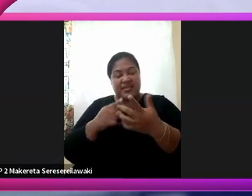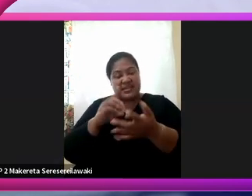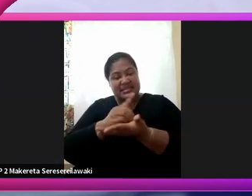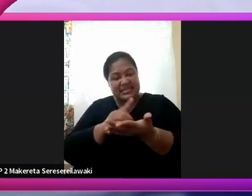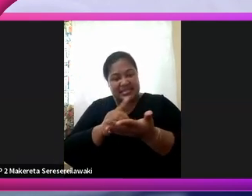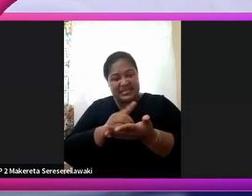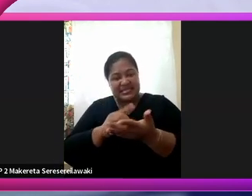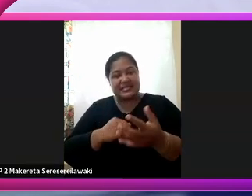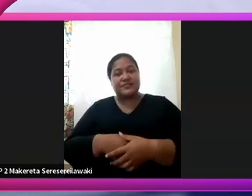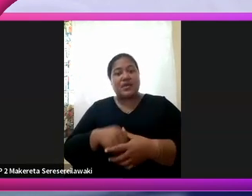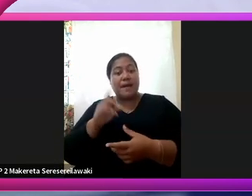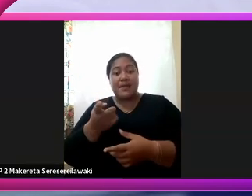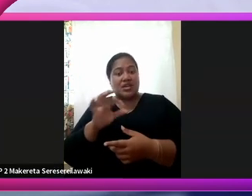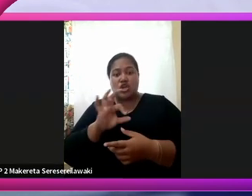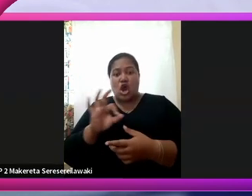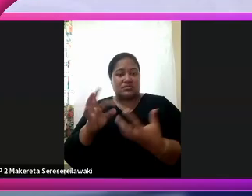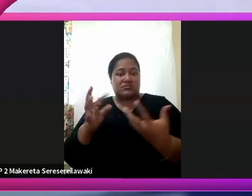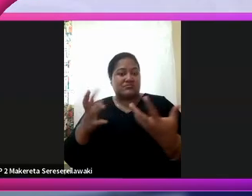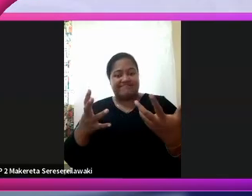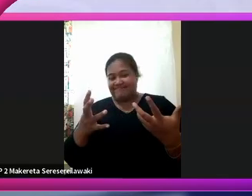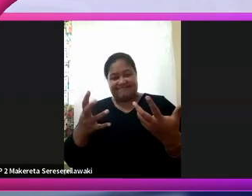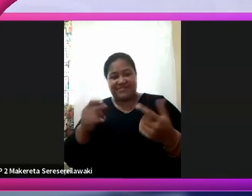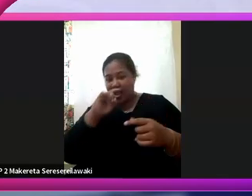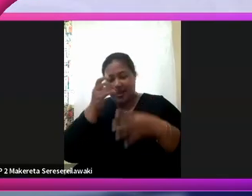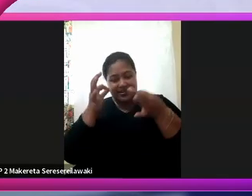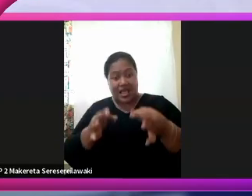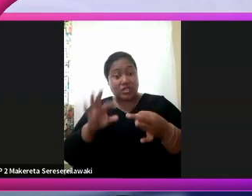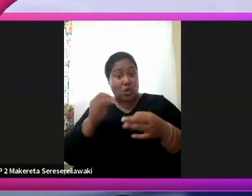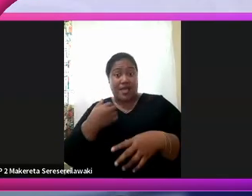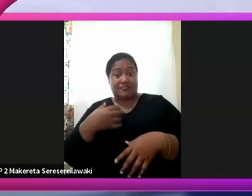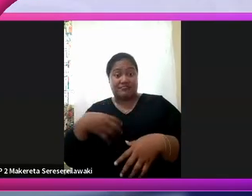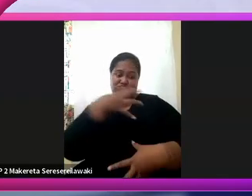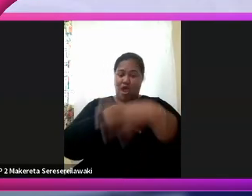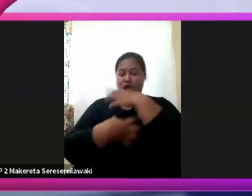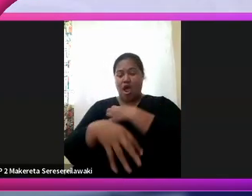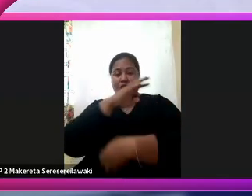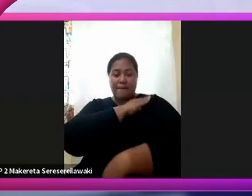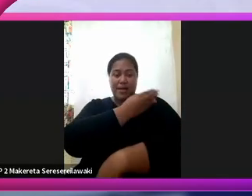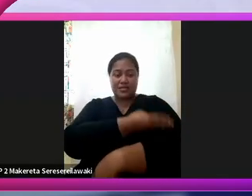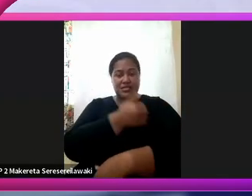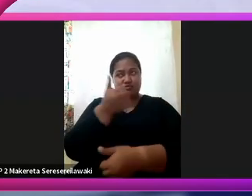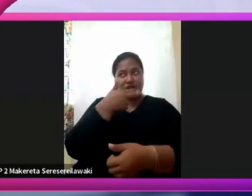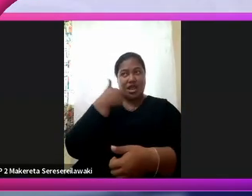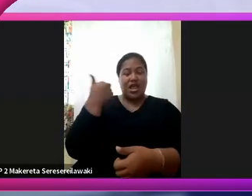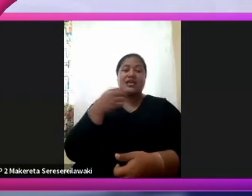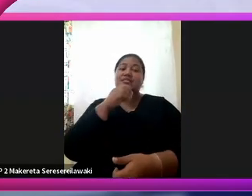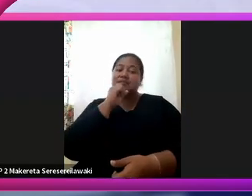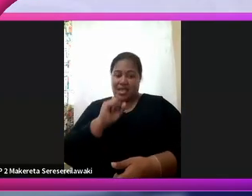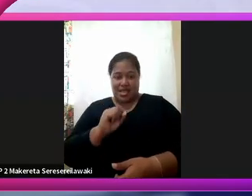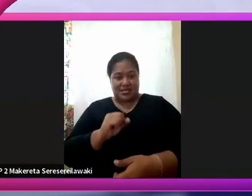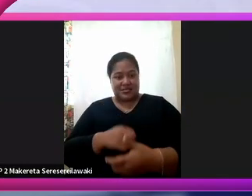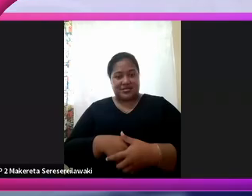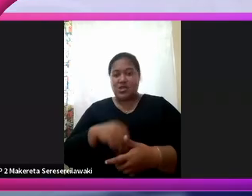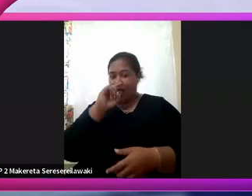that, but not correlation. So having a masculine man or a good-looking man is not related to the normal